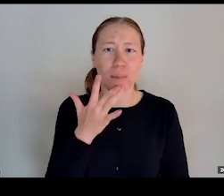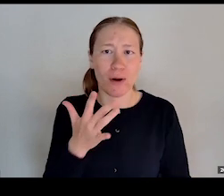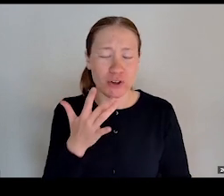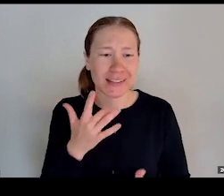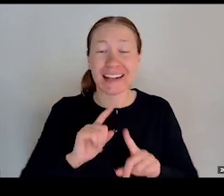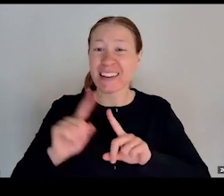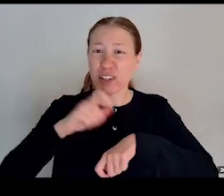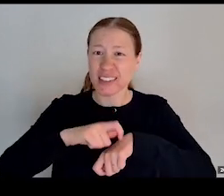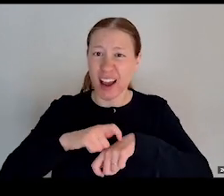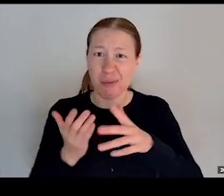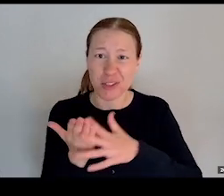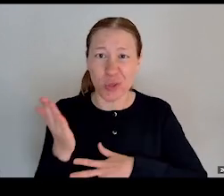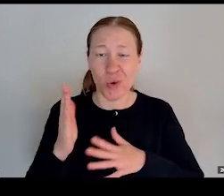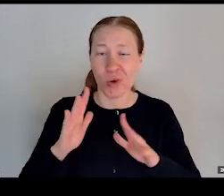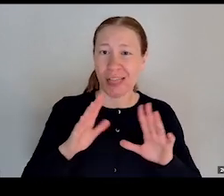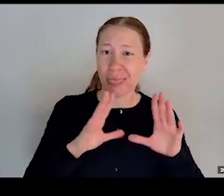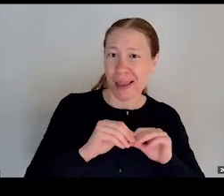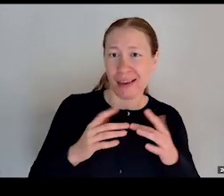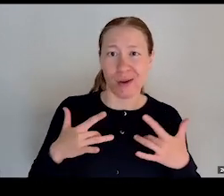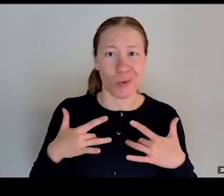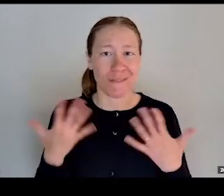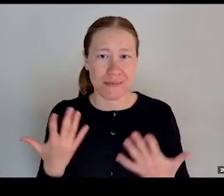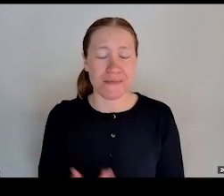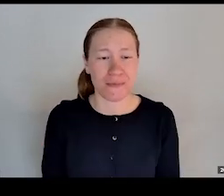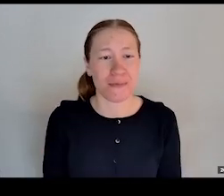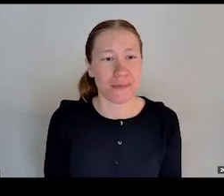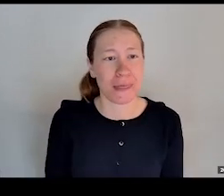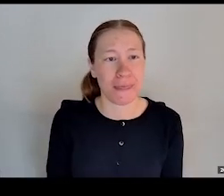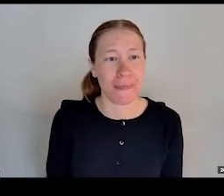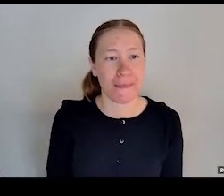throughout the meeting, conference, or event.